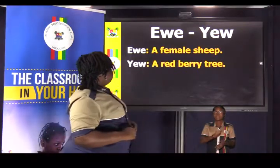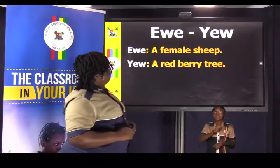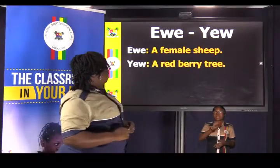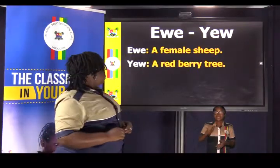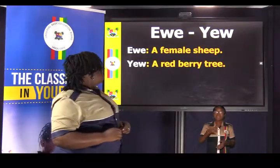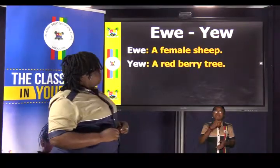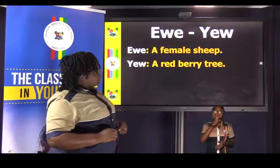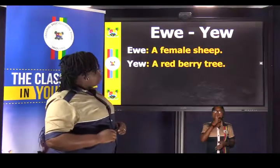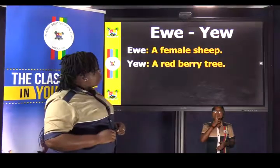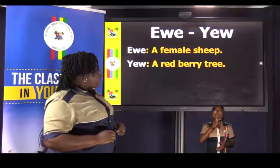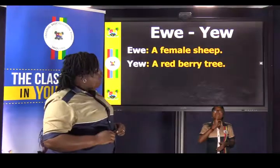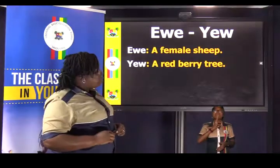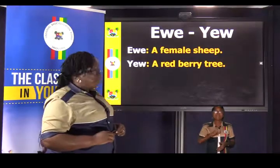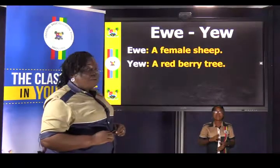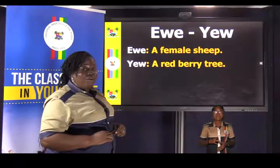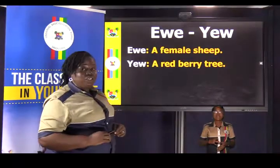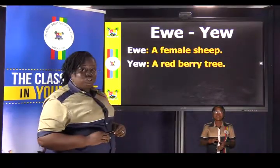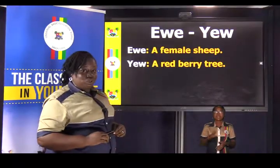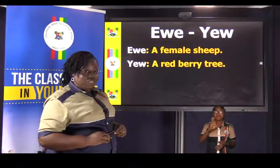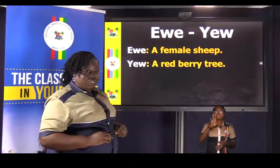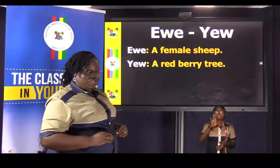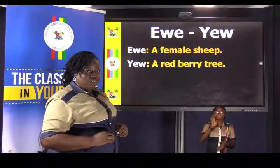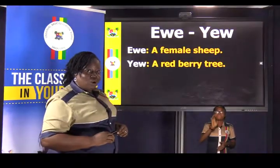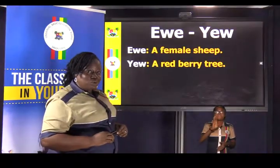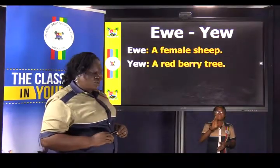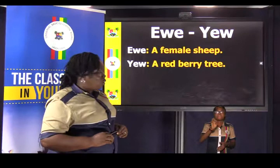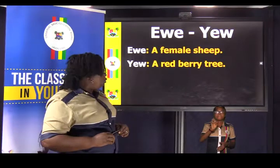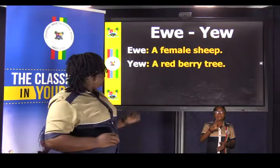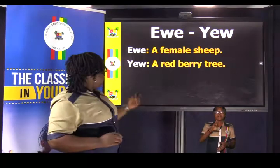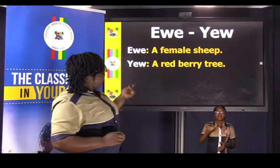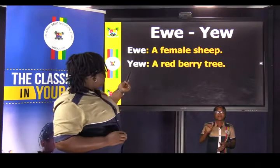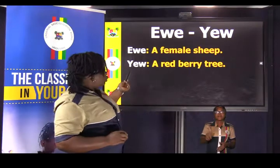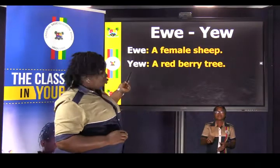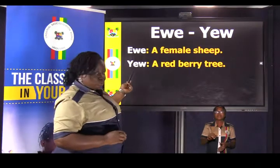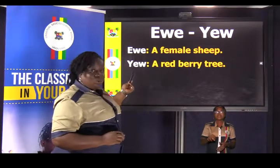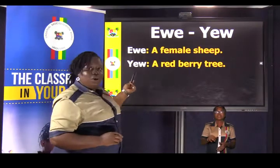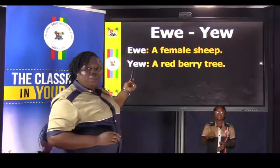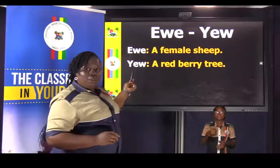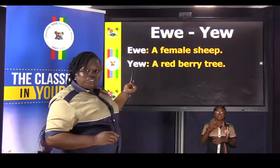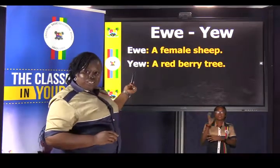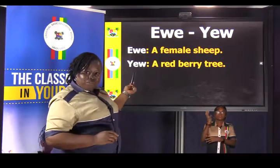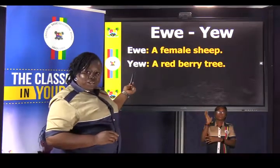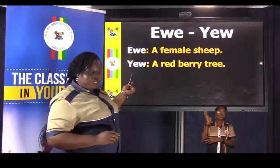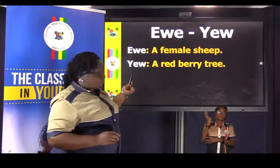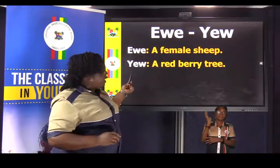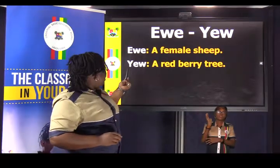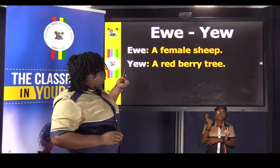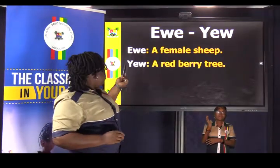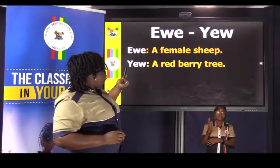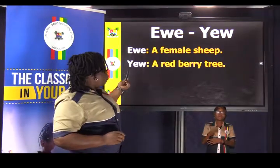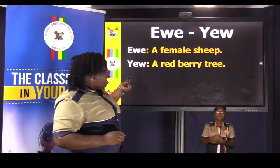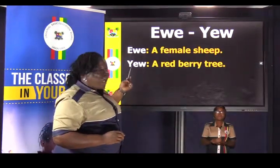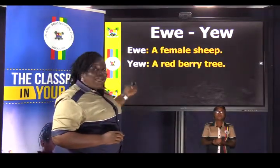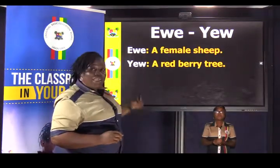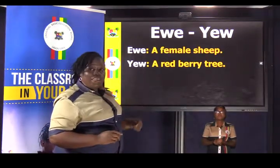And a red berry tree is also called a yew, but different